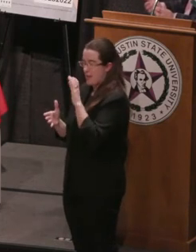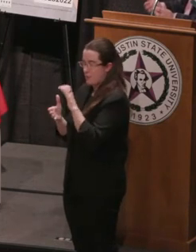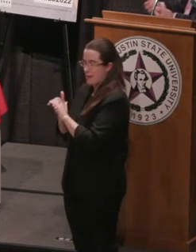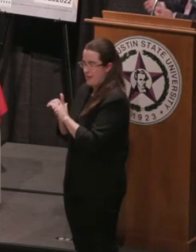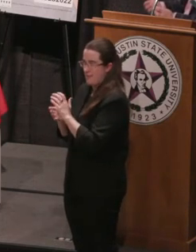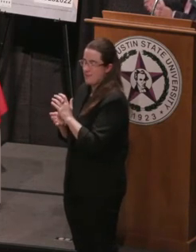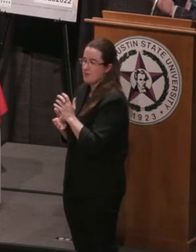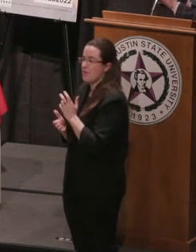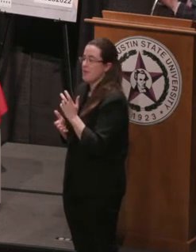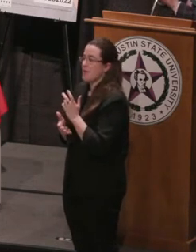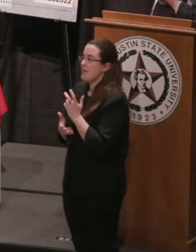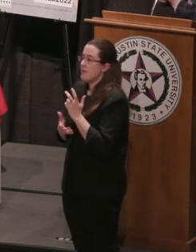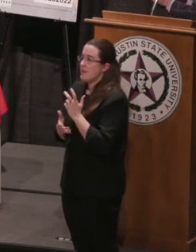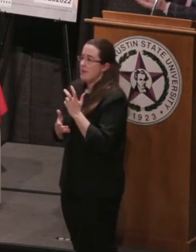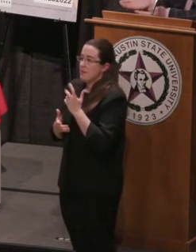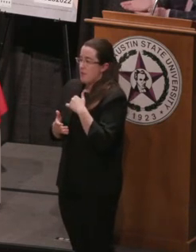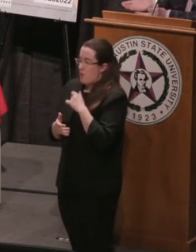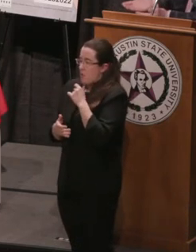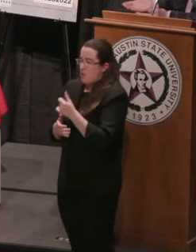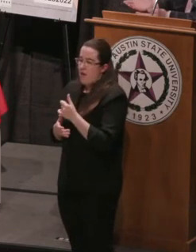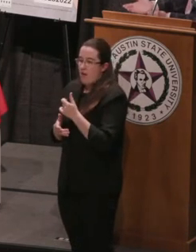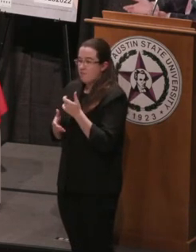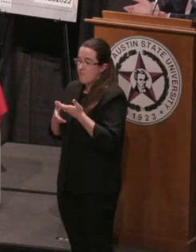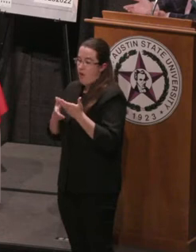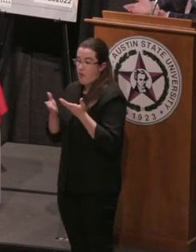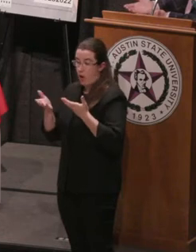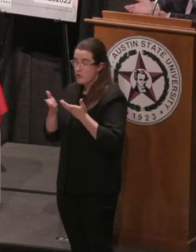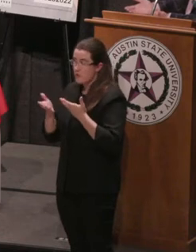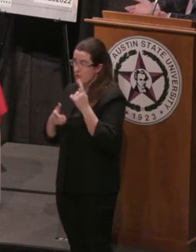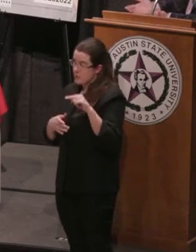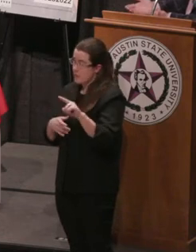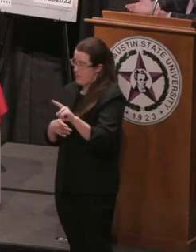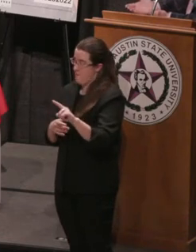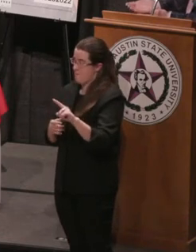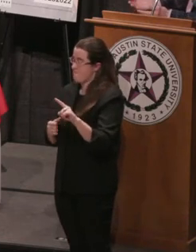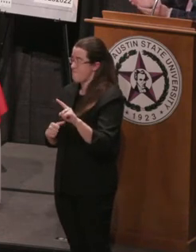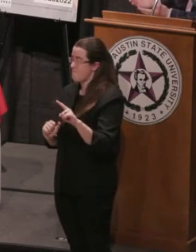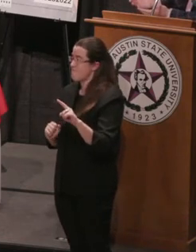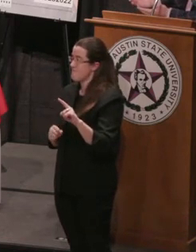beliefs, and we're not going to offer our services to them,